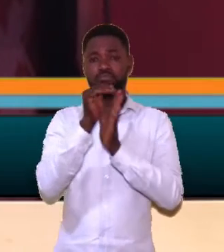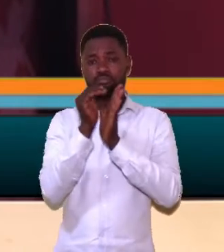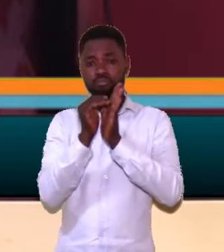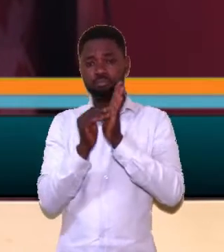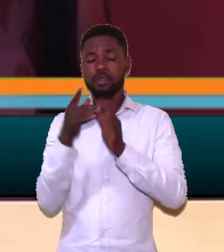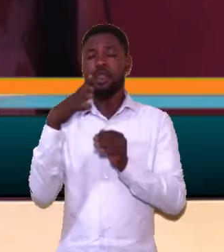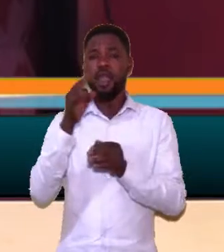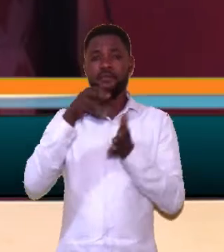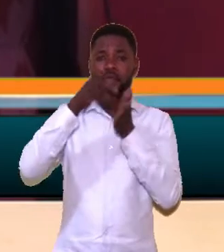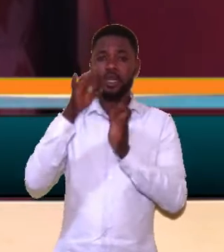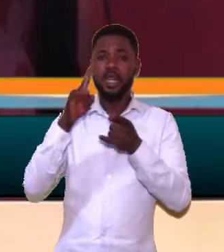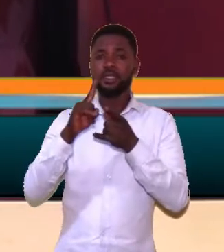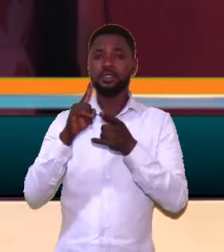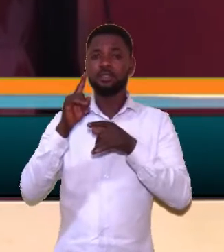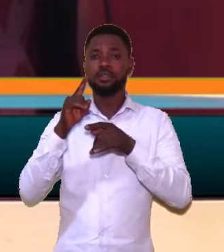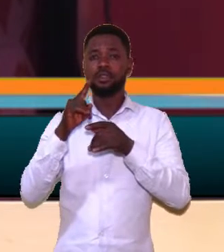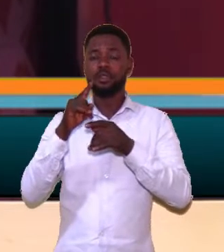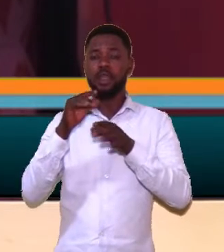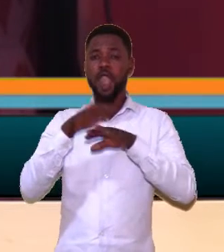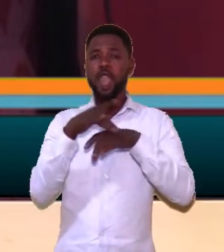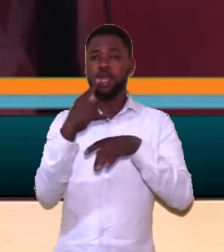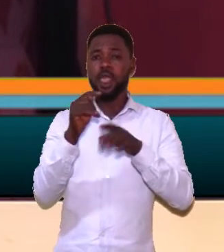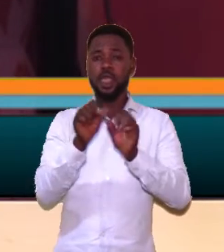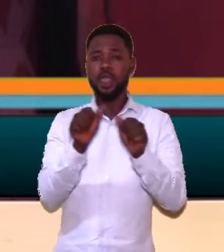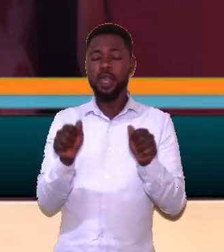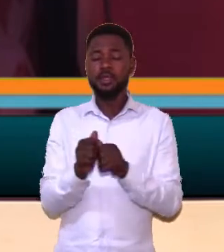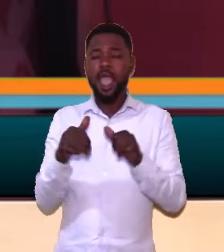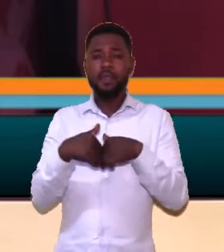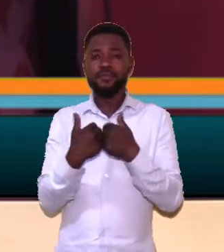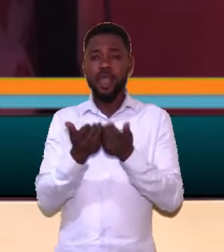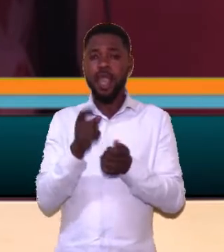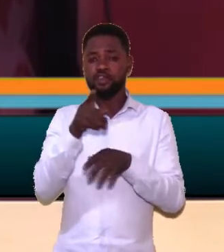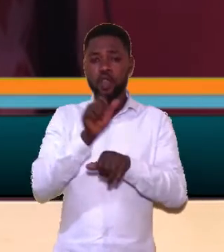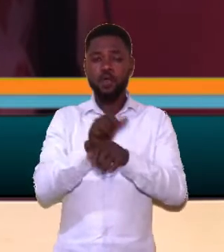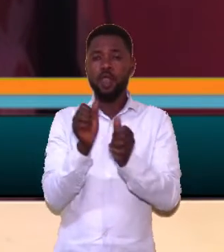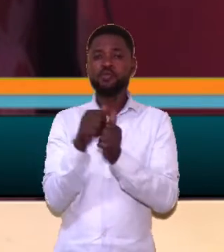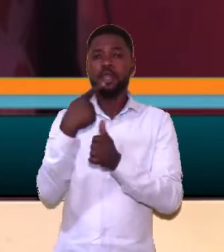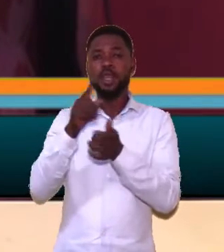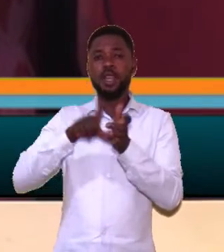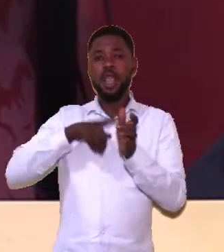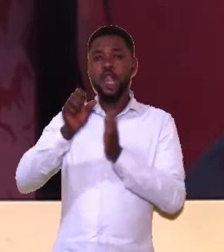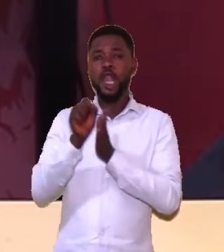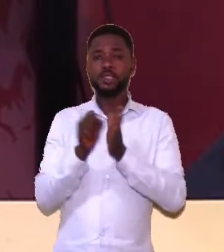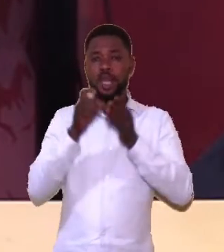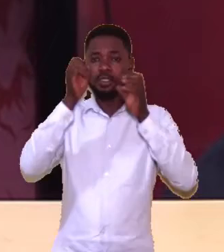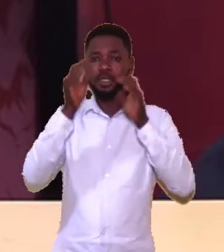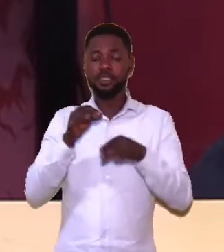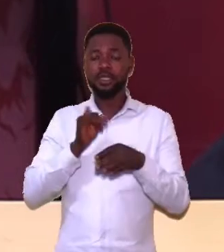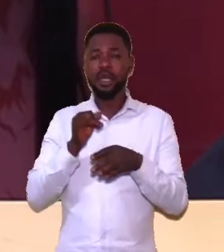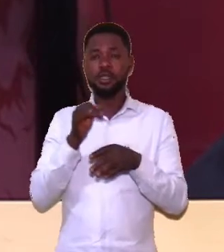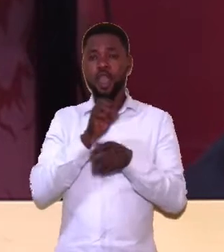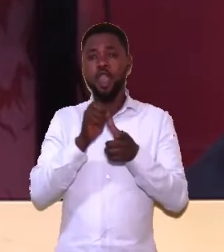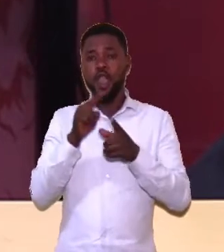just mentioned. Yes. I want you to broaden on the aspect of how you work with Lagos State teachers, particularly I know teachers